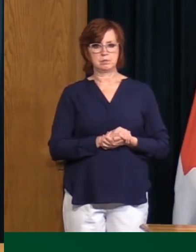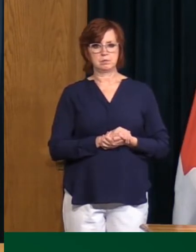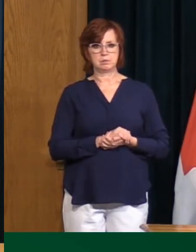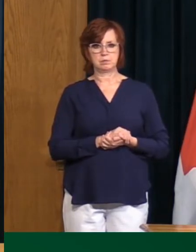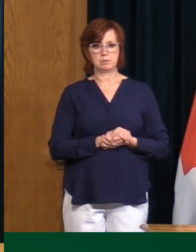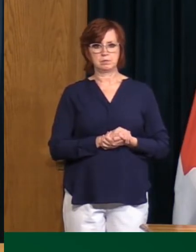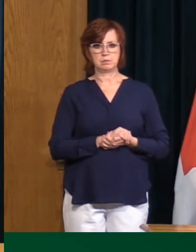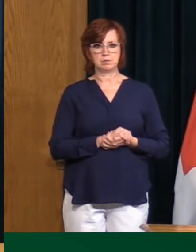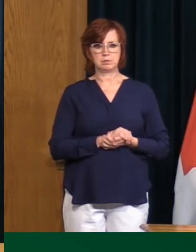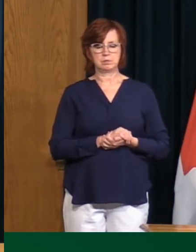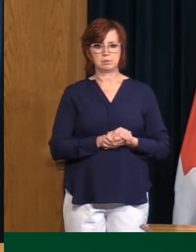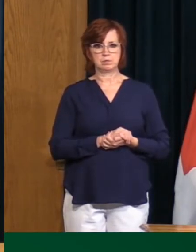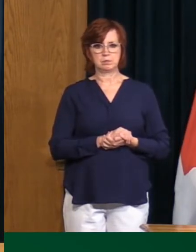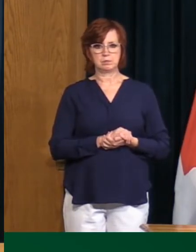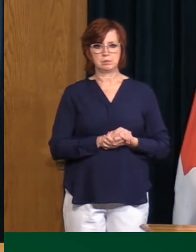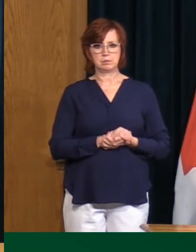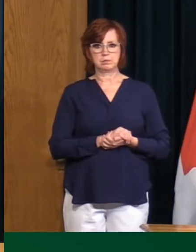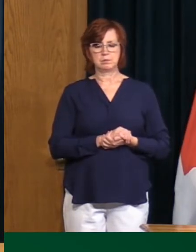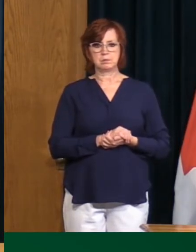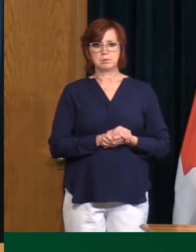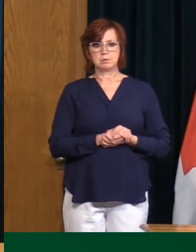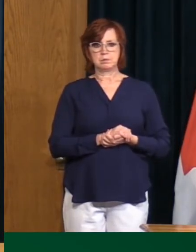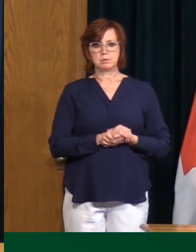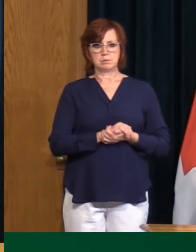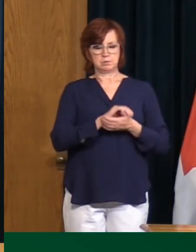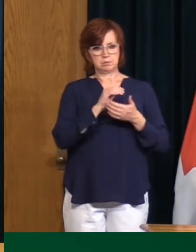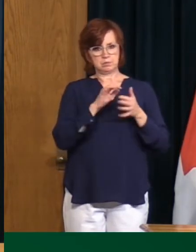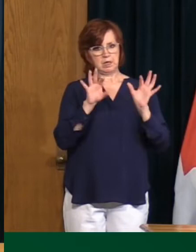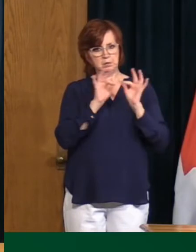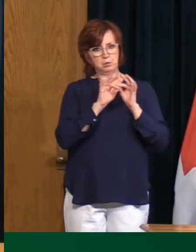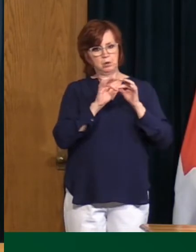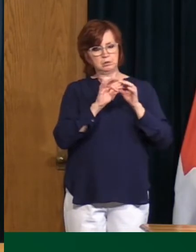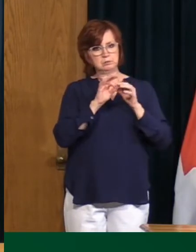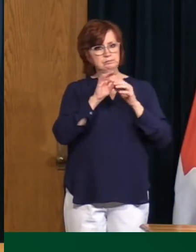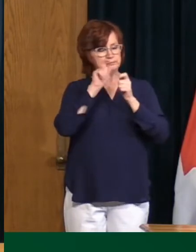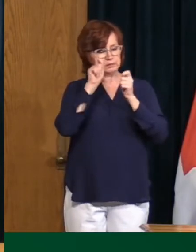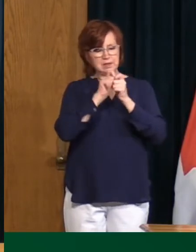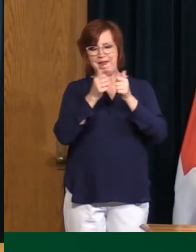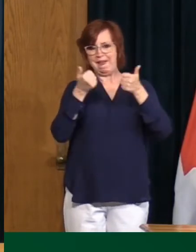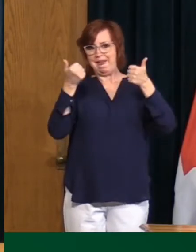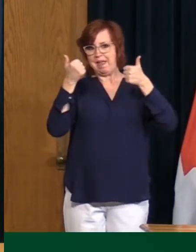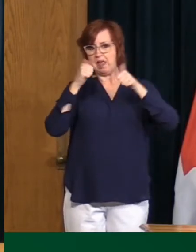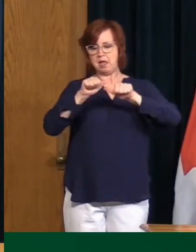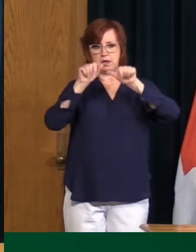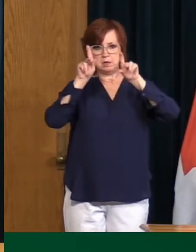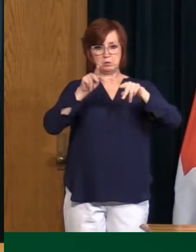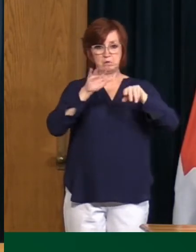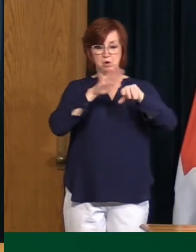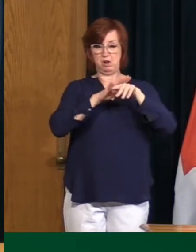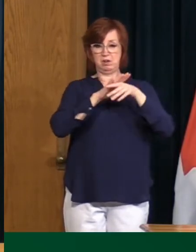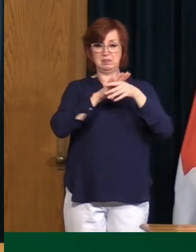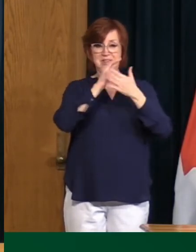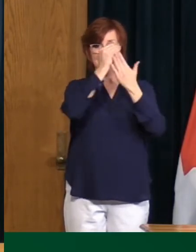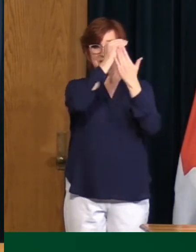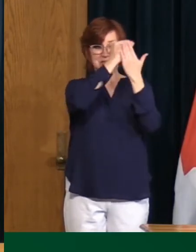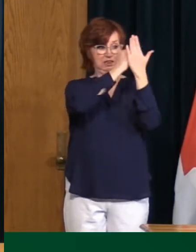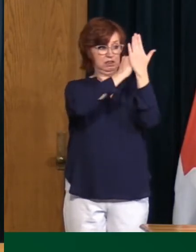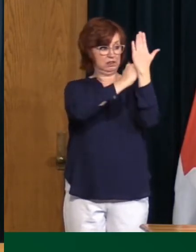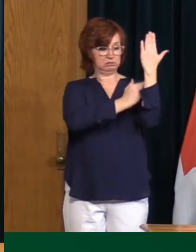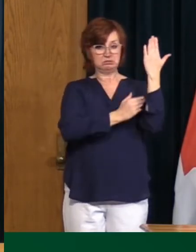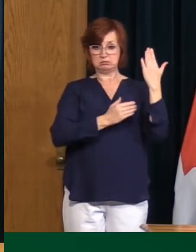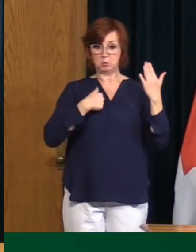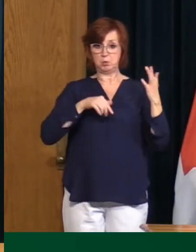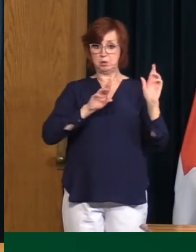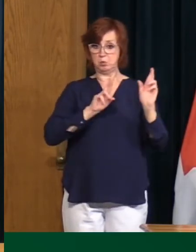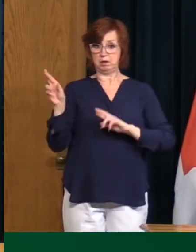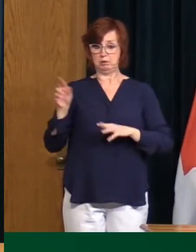is to do exactly that. So we are prepared to test anyone within the criteria that have been announced today,